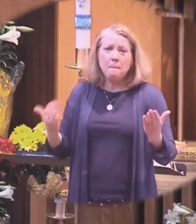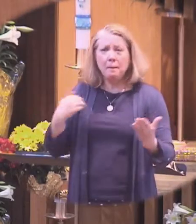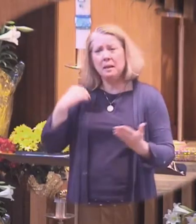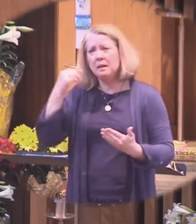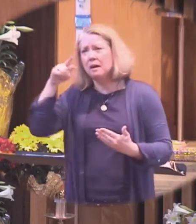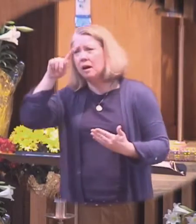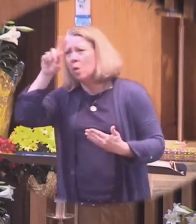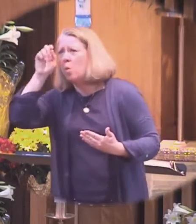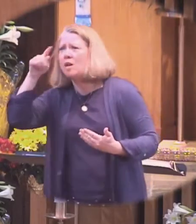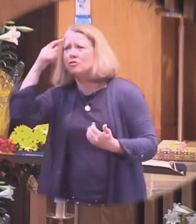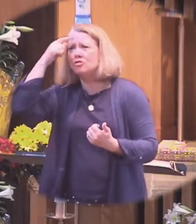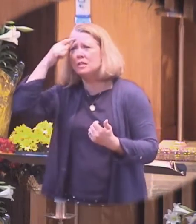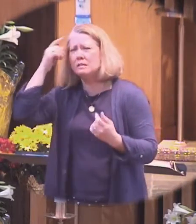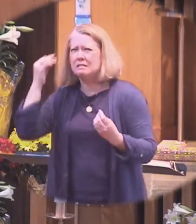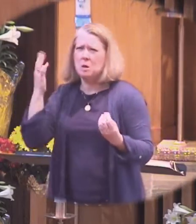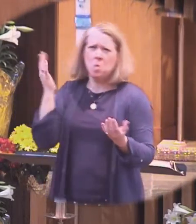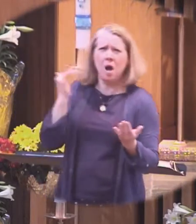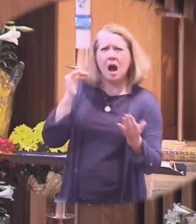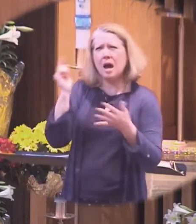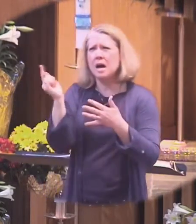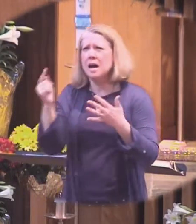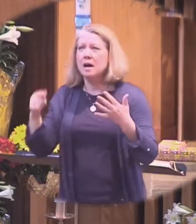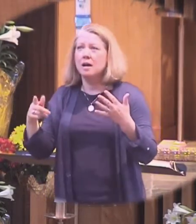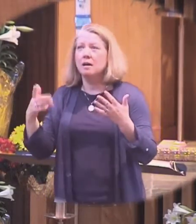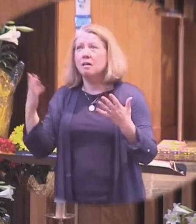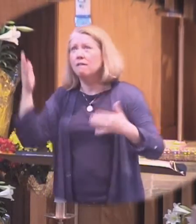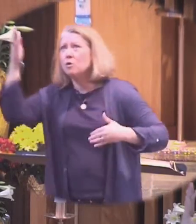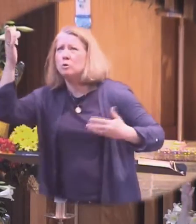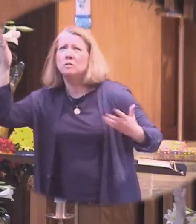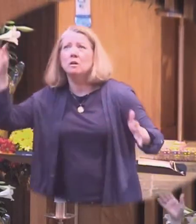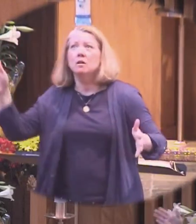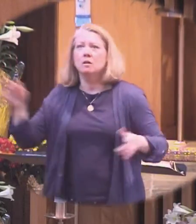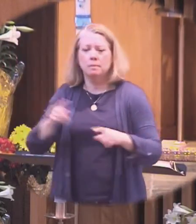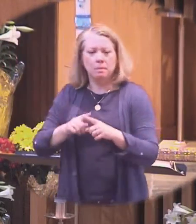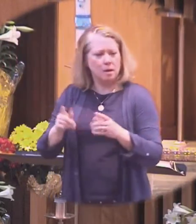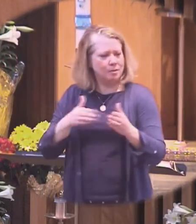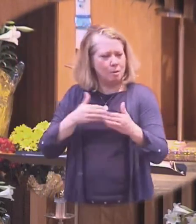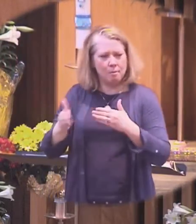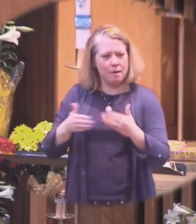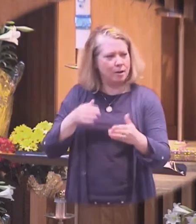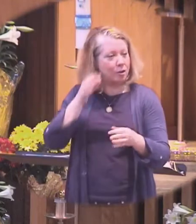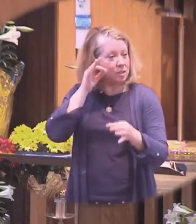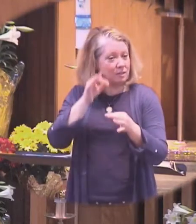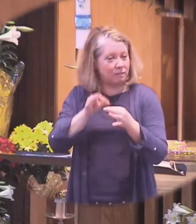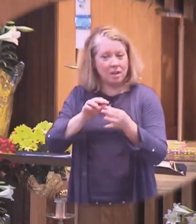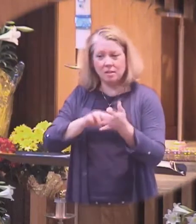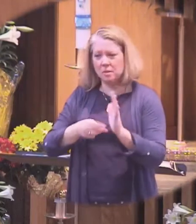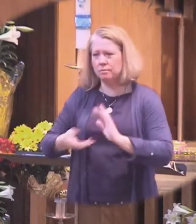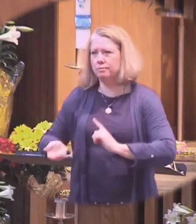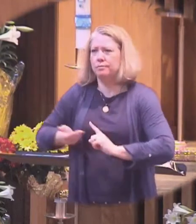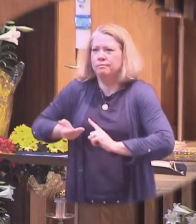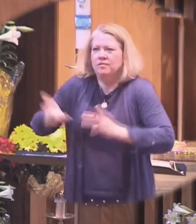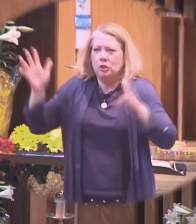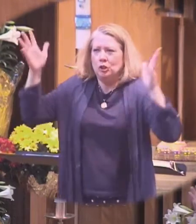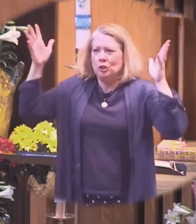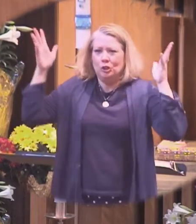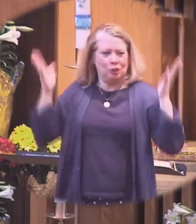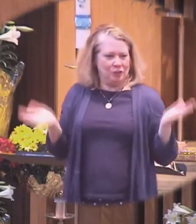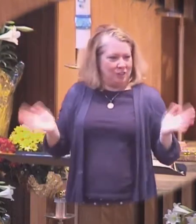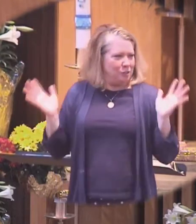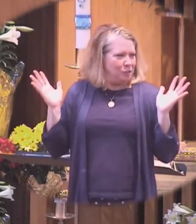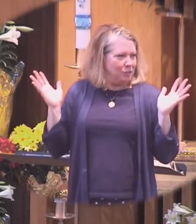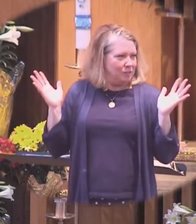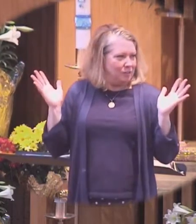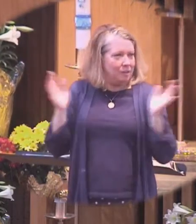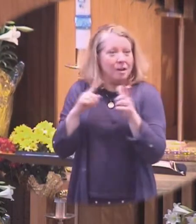been uncertainty, and maybe even the future was unknown, but because of his faith, he believed. And